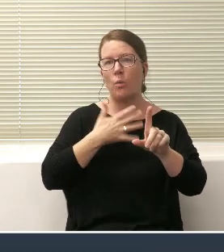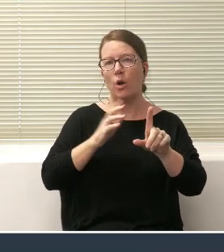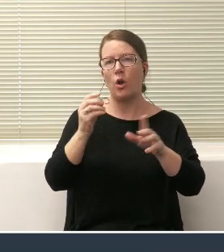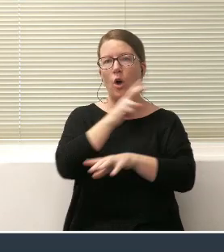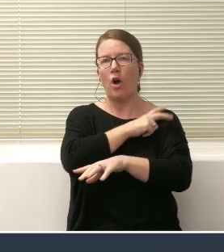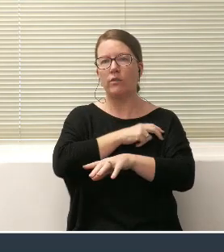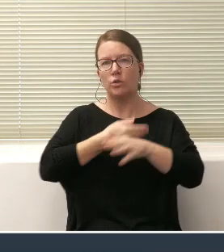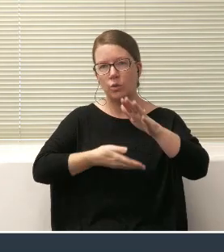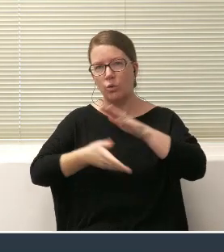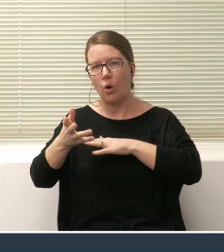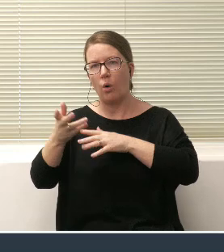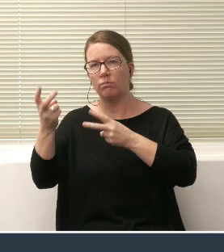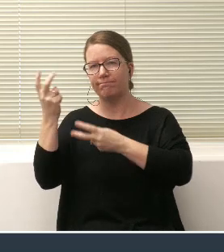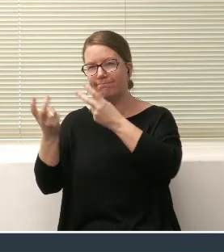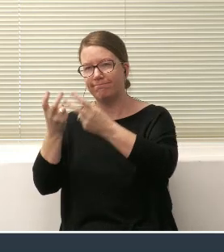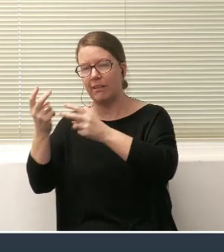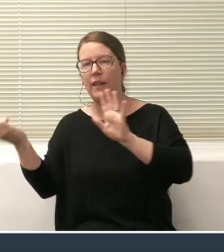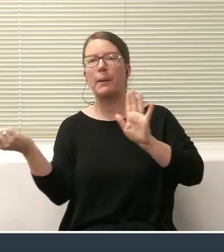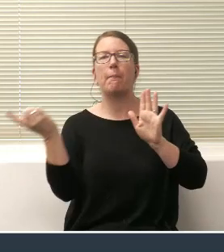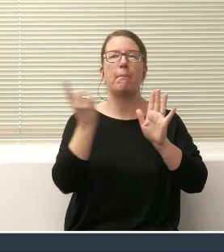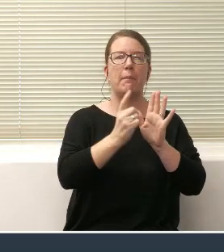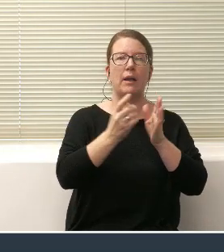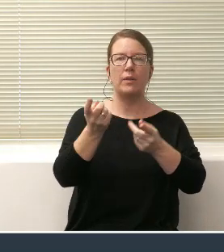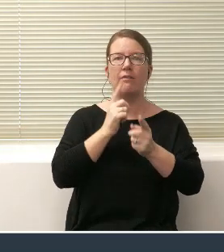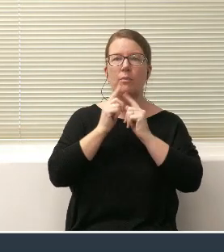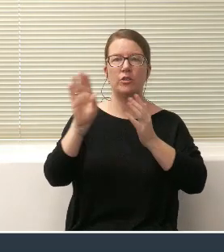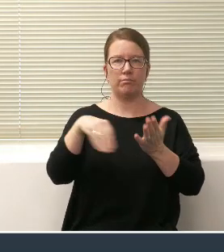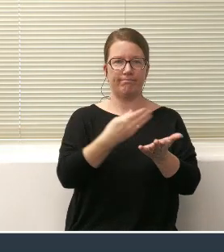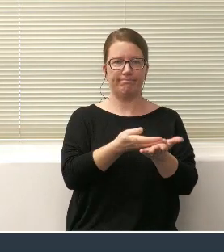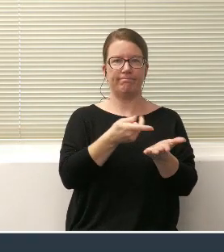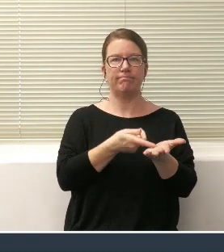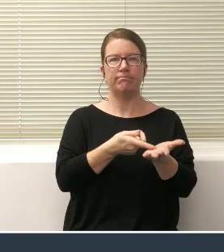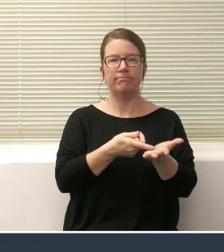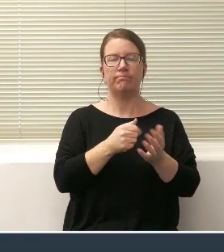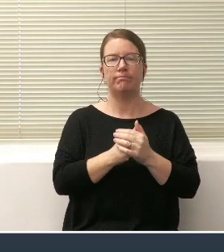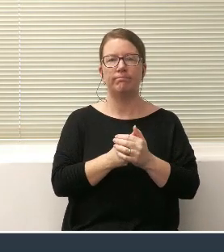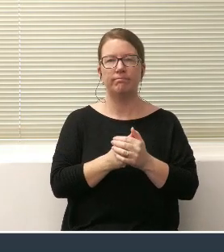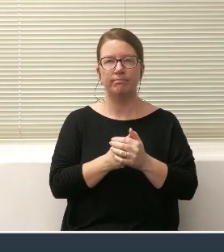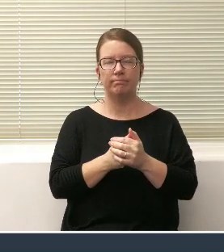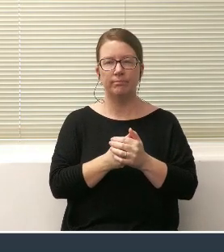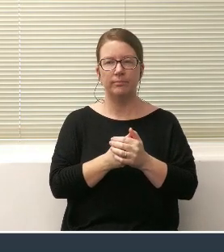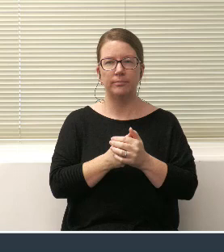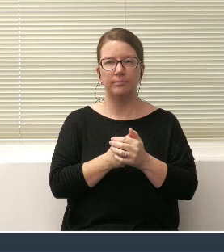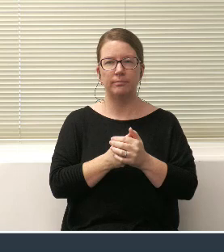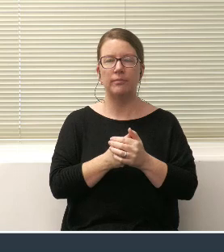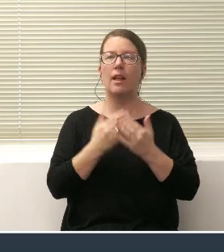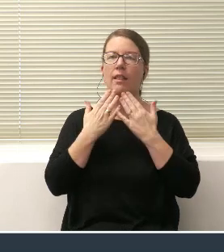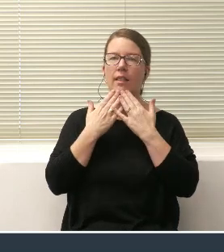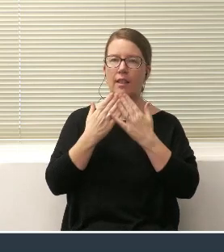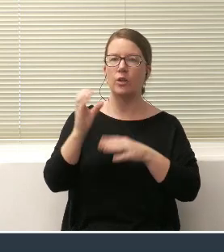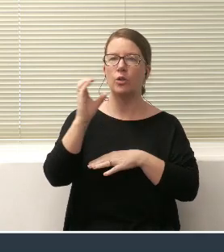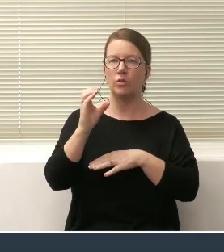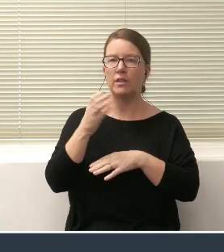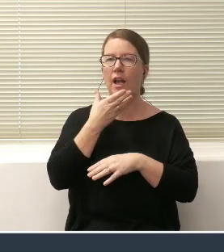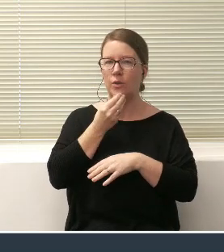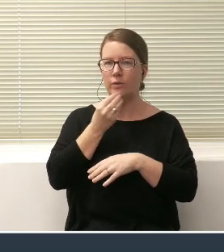you with how they intend to go to market with that and on what basis. Thank you, Chris.